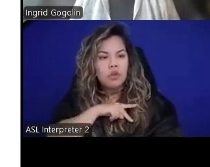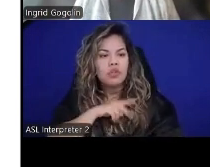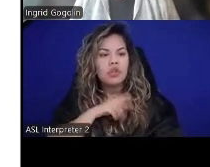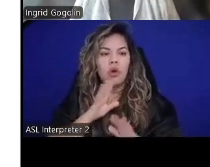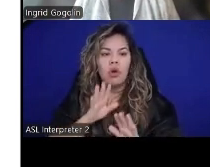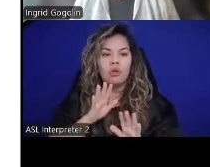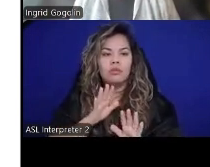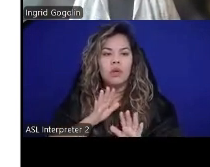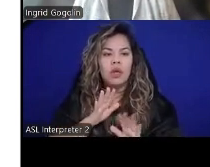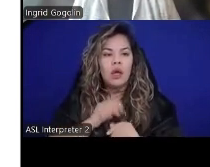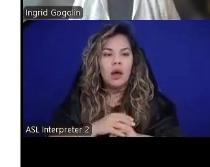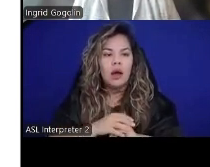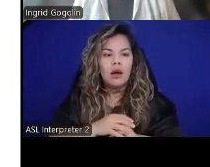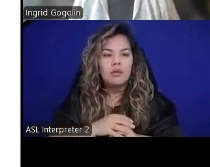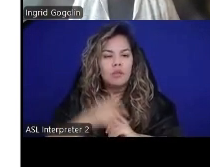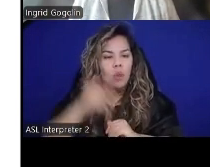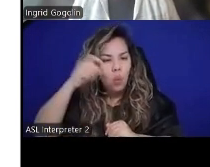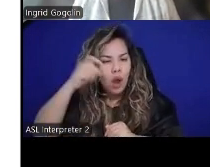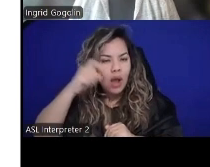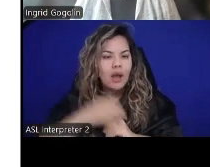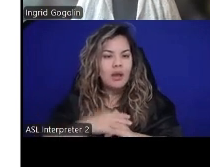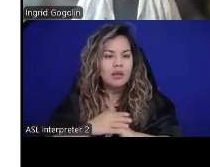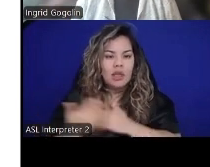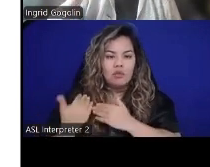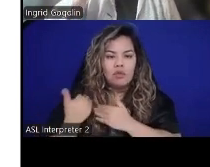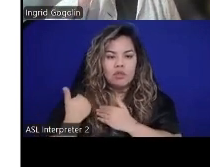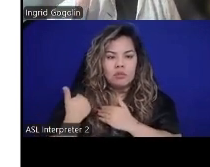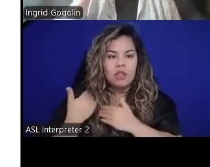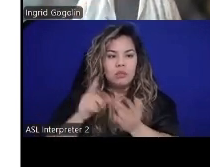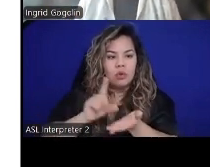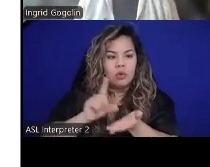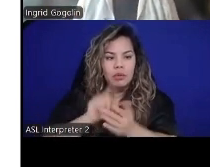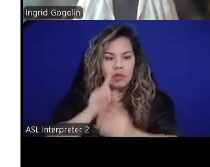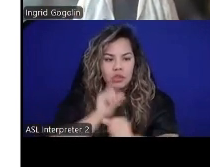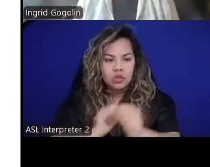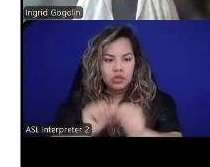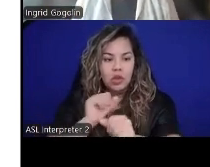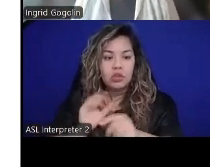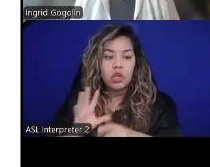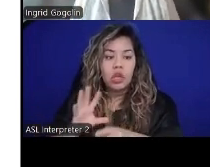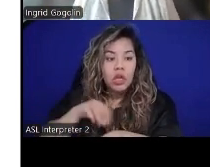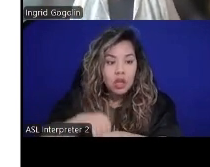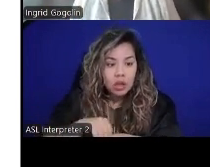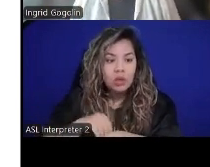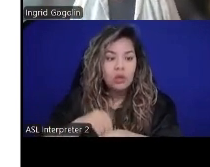publication strategy, and include in this publication strategy both